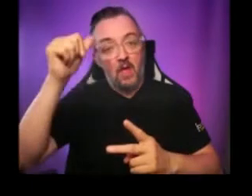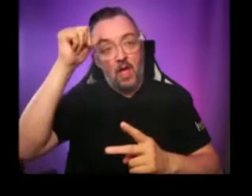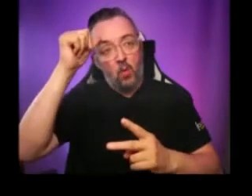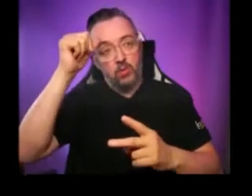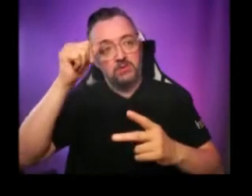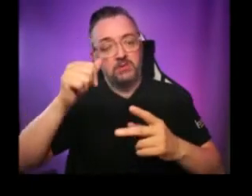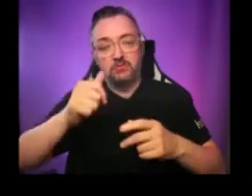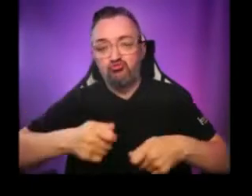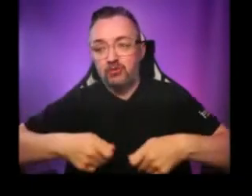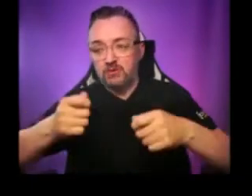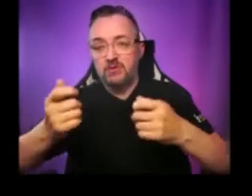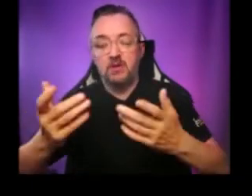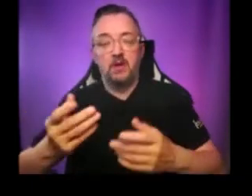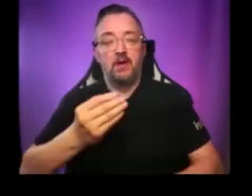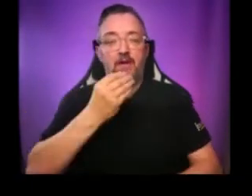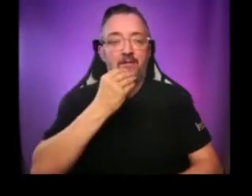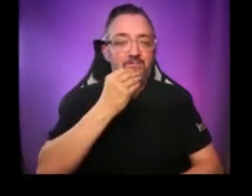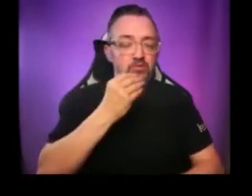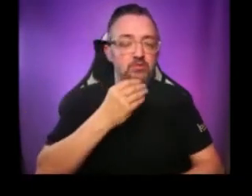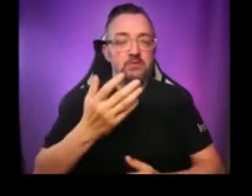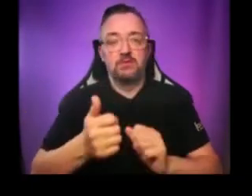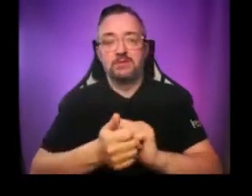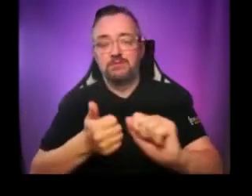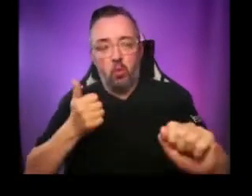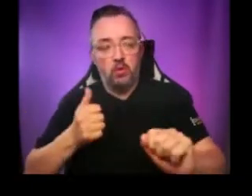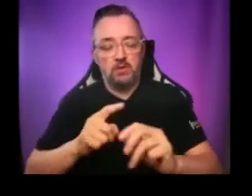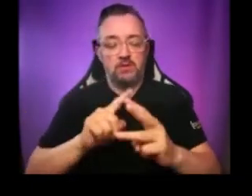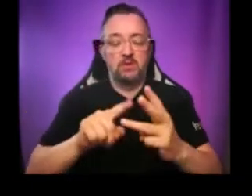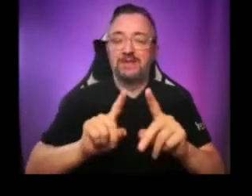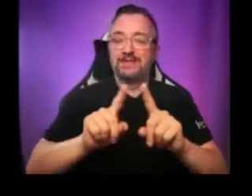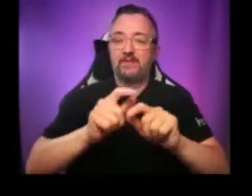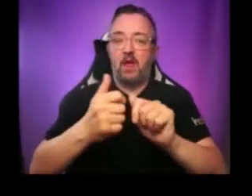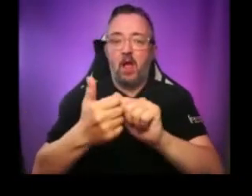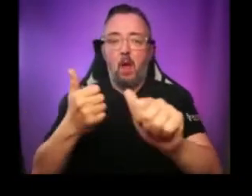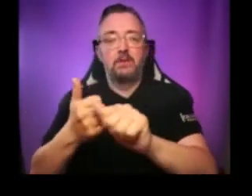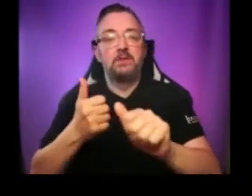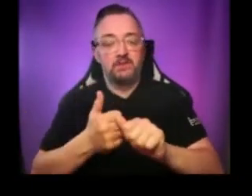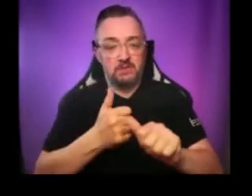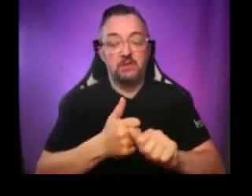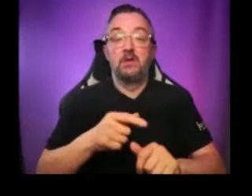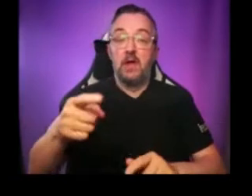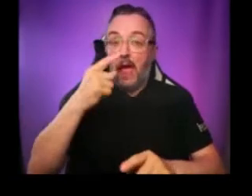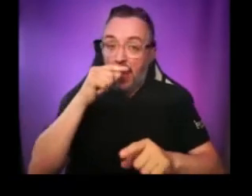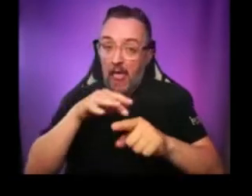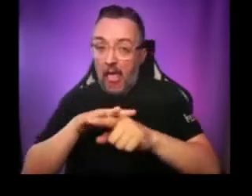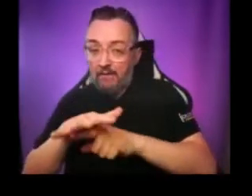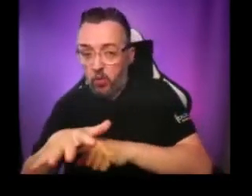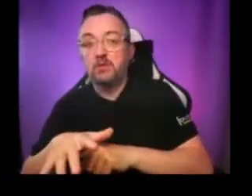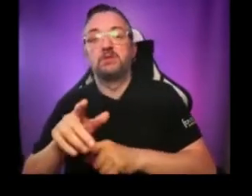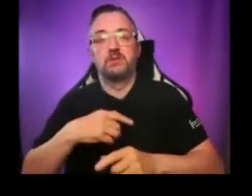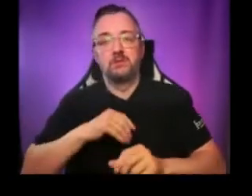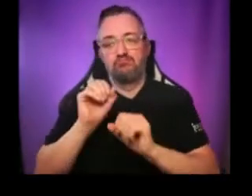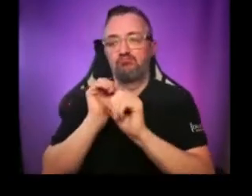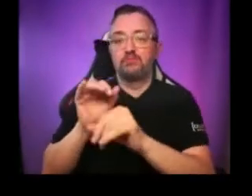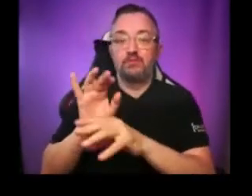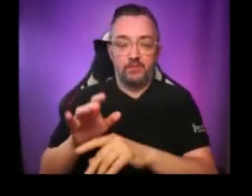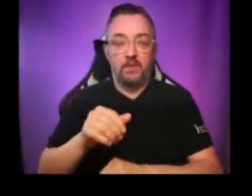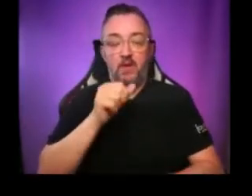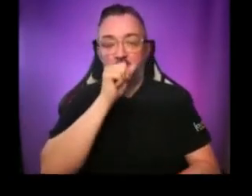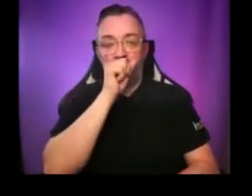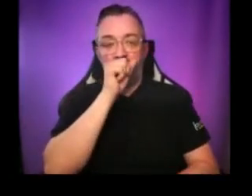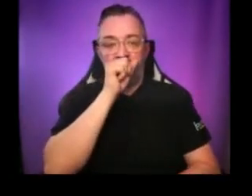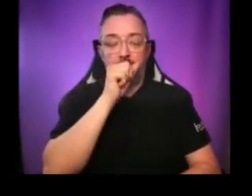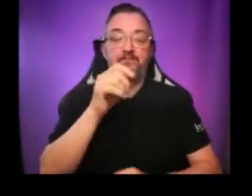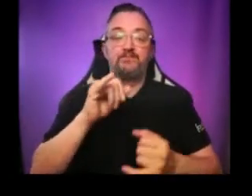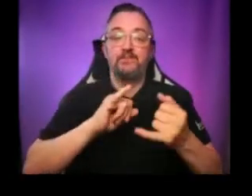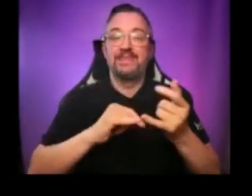employers, food producers, sporting associations, and other organisations that can influence change. And Stephanie will speak to one of these a little bit